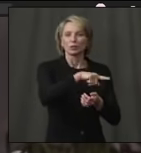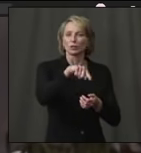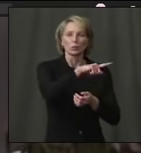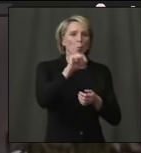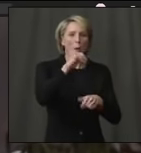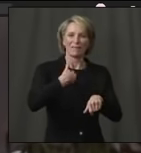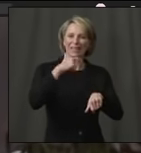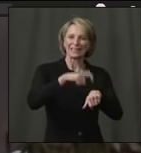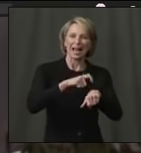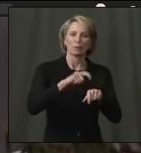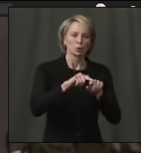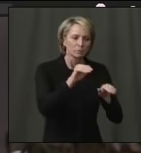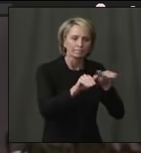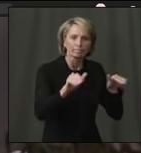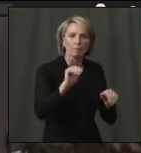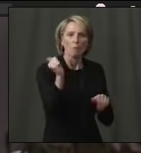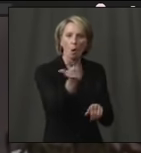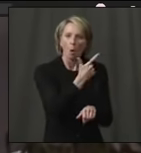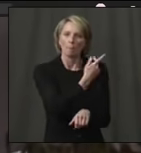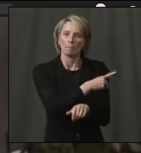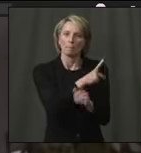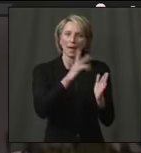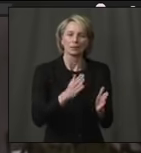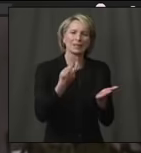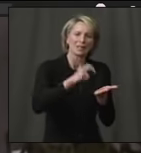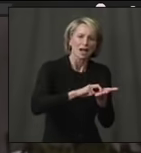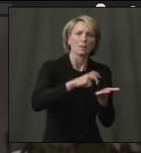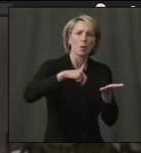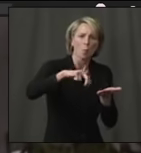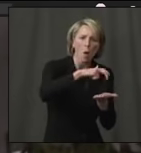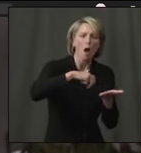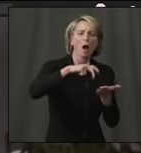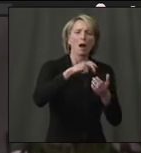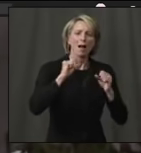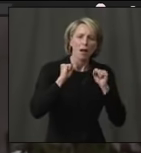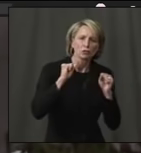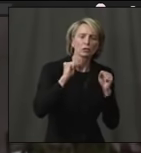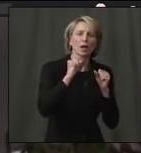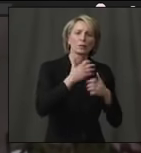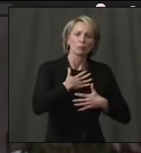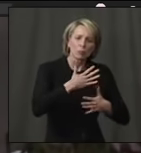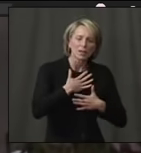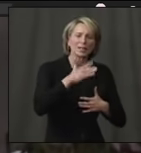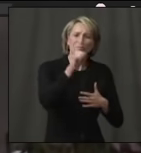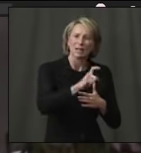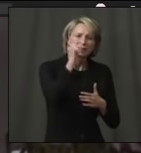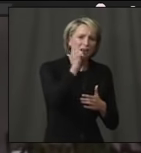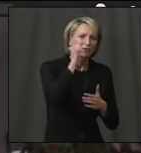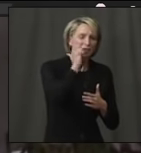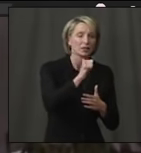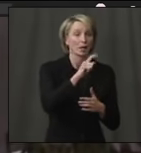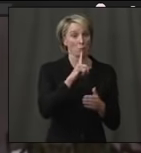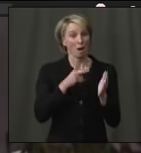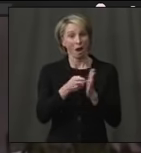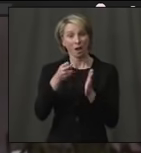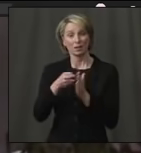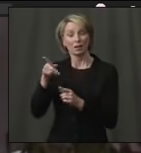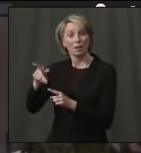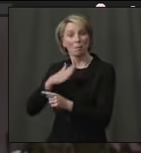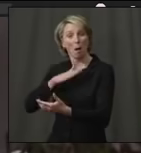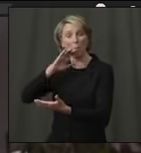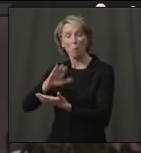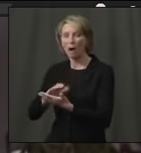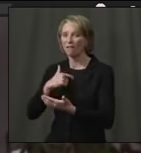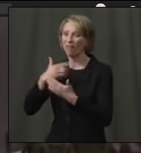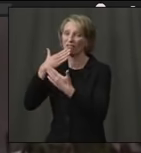important things. So I stayed at home. As I said, I was on oxygen for 8 days, 24/7. And with the exercise, I was able to make it through.